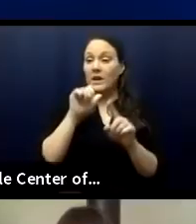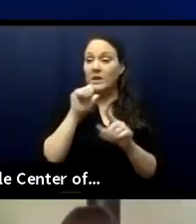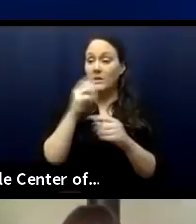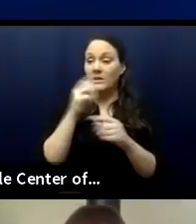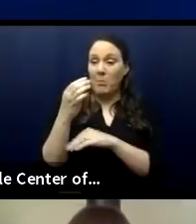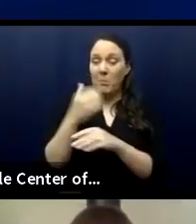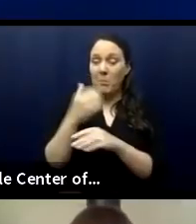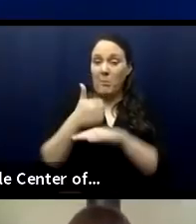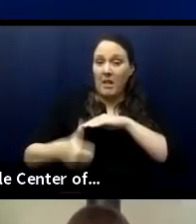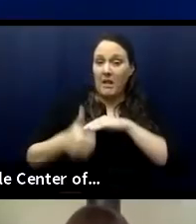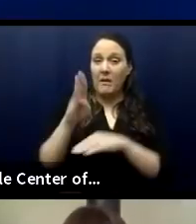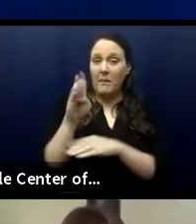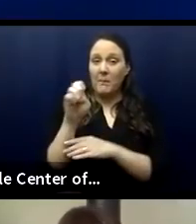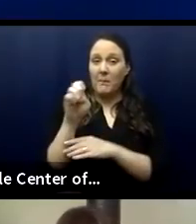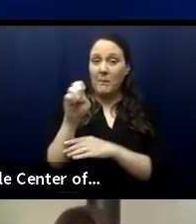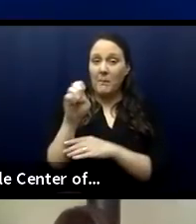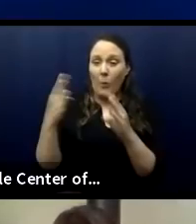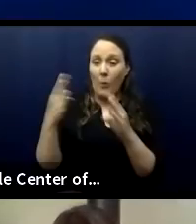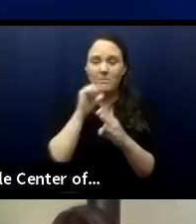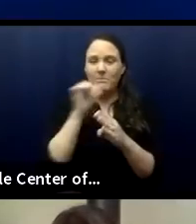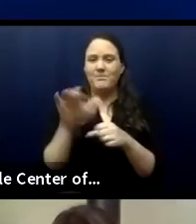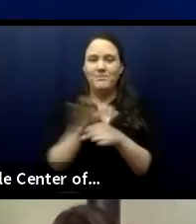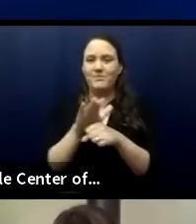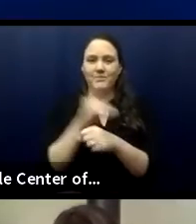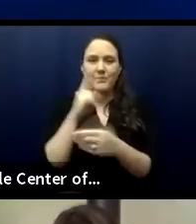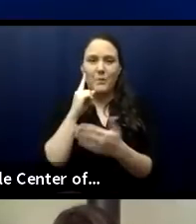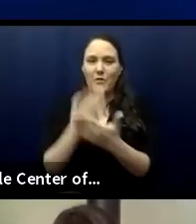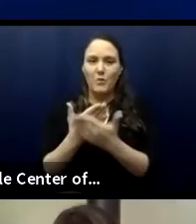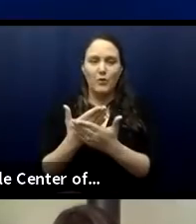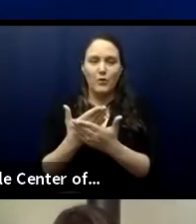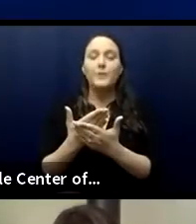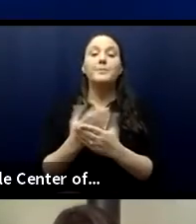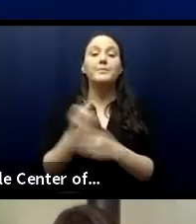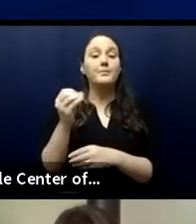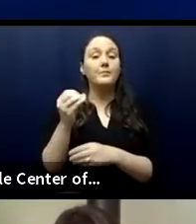enough proof for that. With that being said,